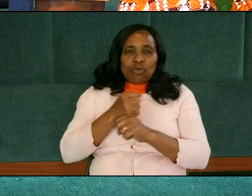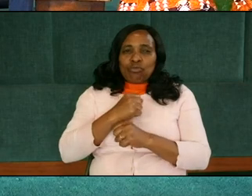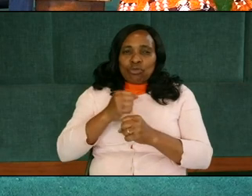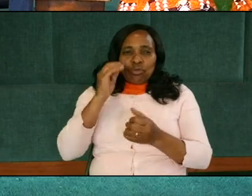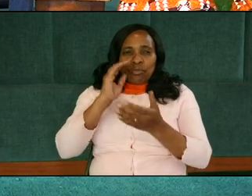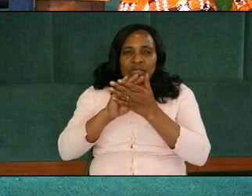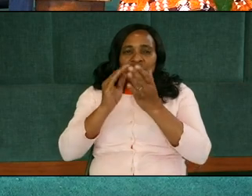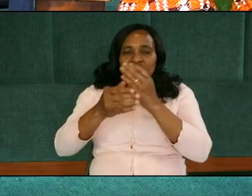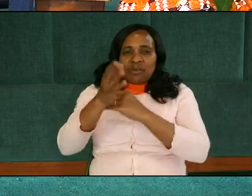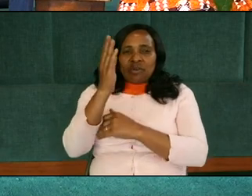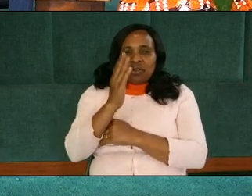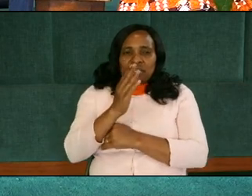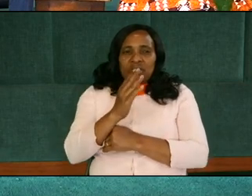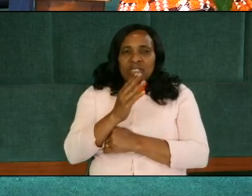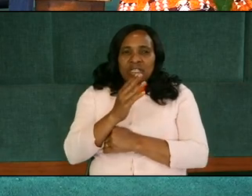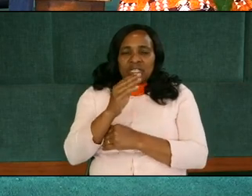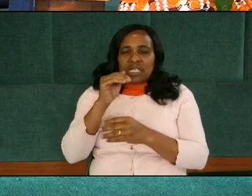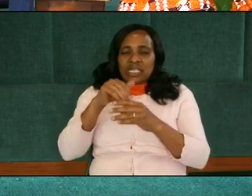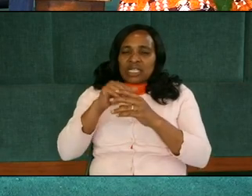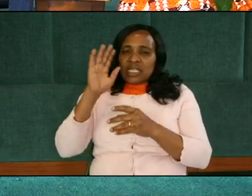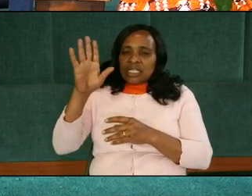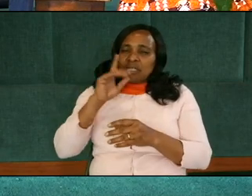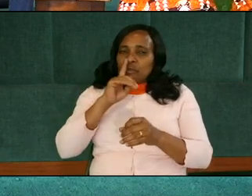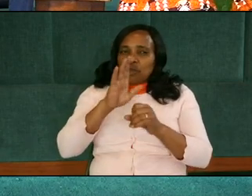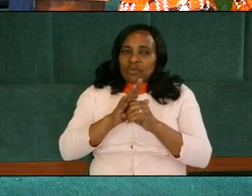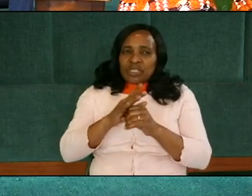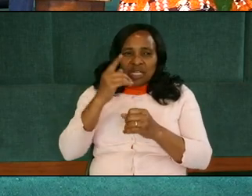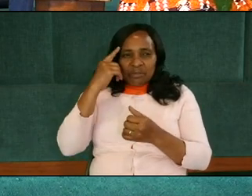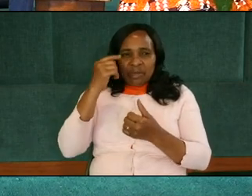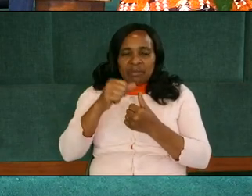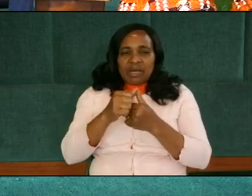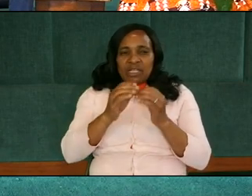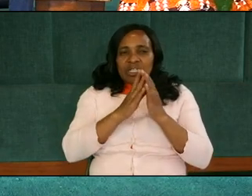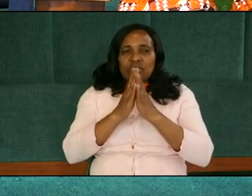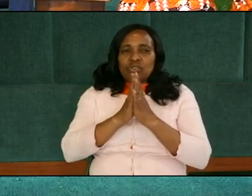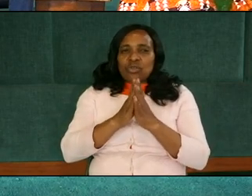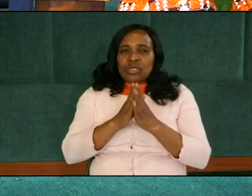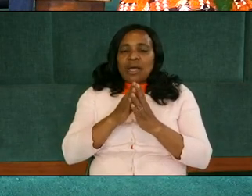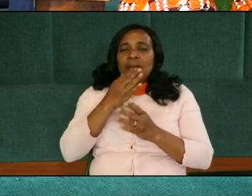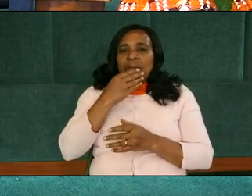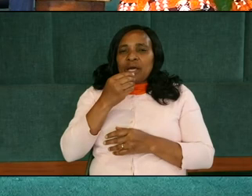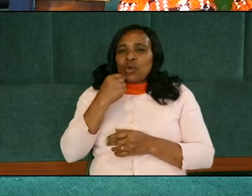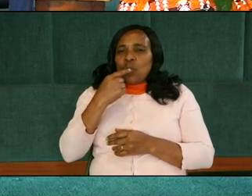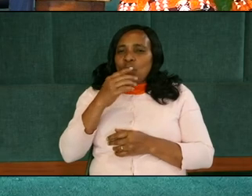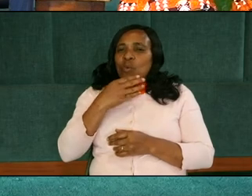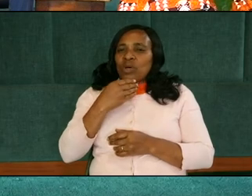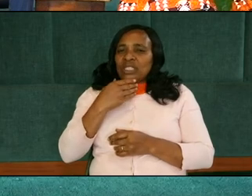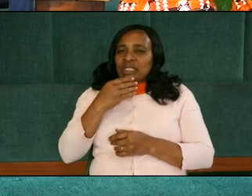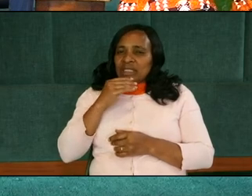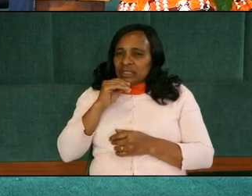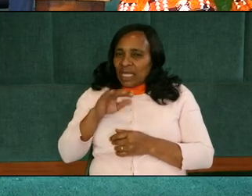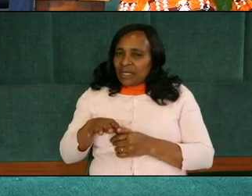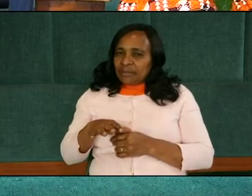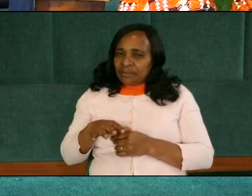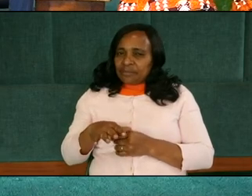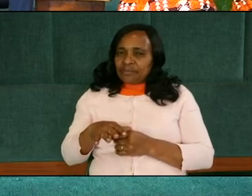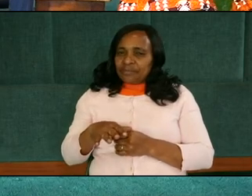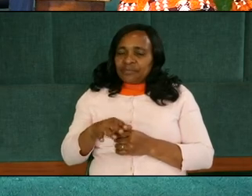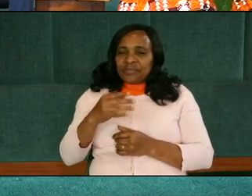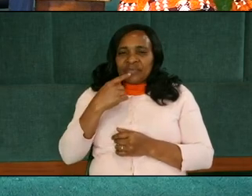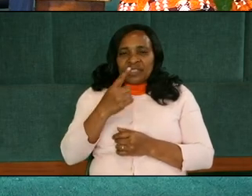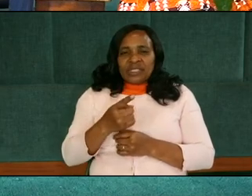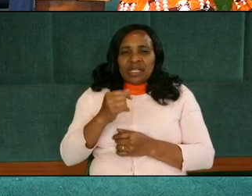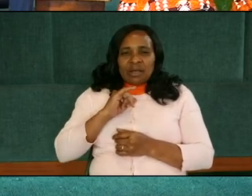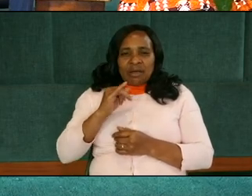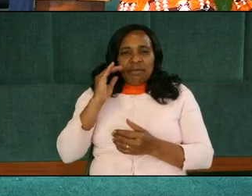God and in his promises. I remember the story of the man who wanted his son to be healed. He said,